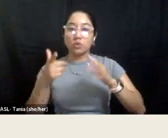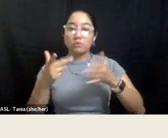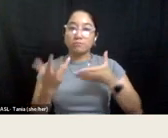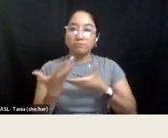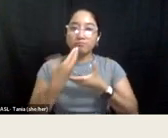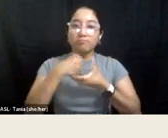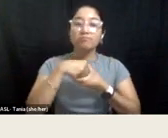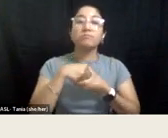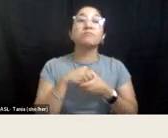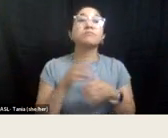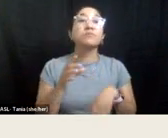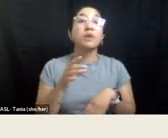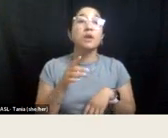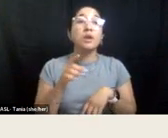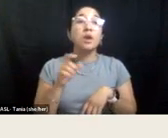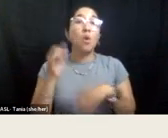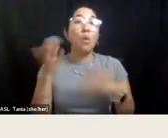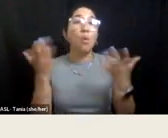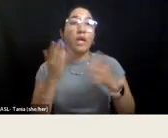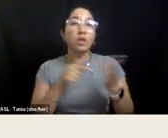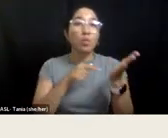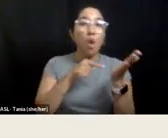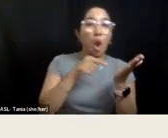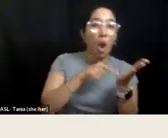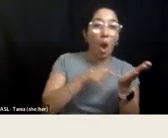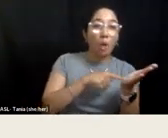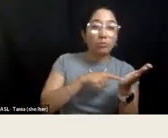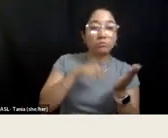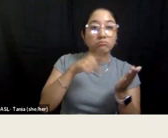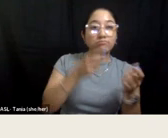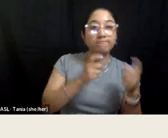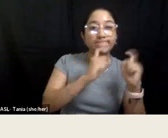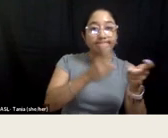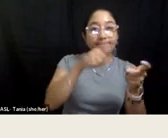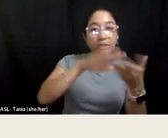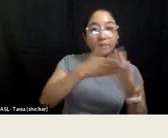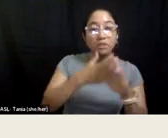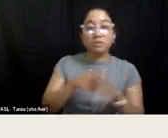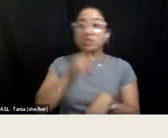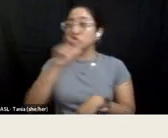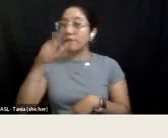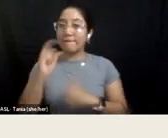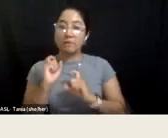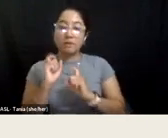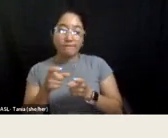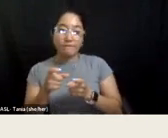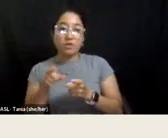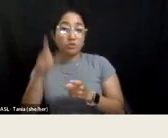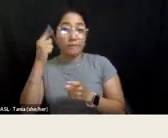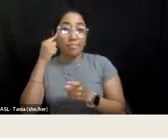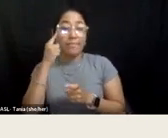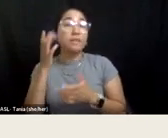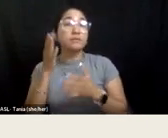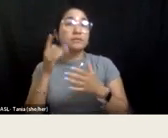don't owe these communities. Again, I'll time you, but something that I really want to say is that you can be as specific as you want, or you can